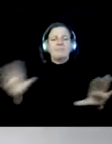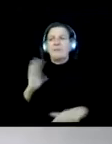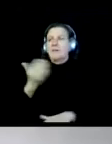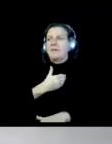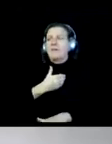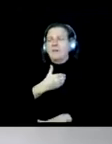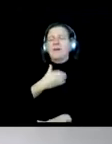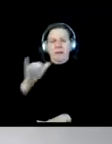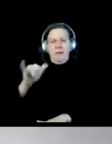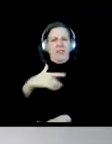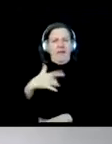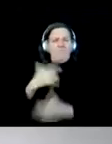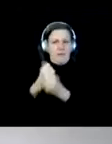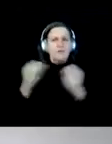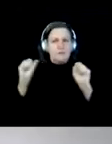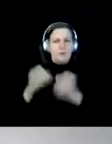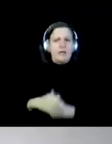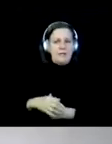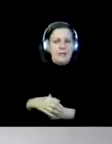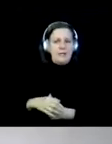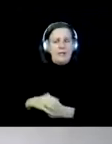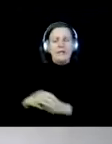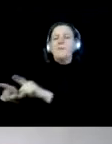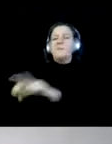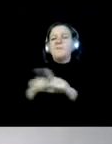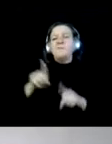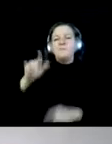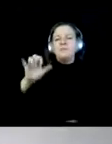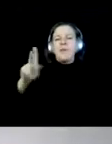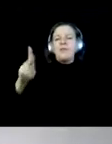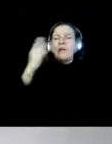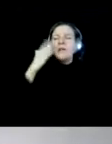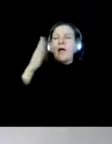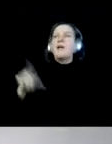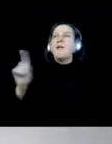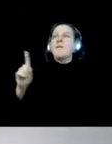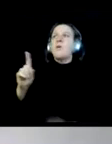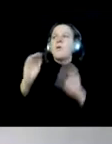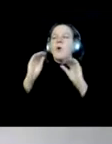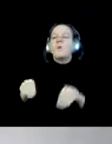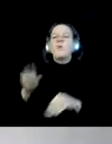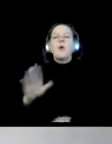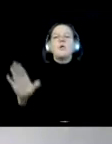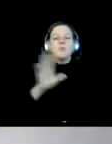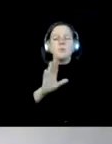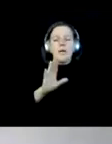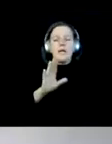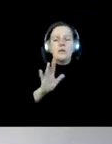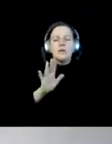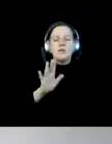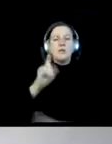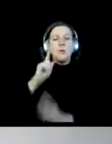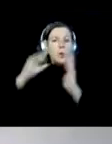then also like a lack of knowing where to place your like hopes and